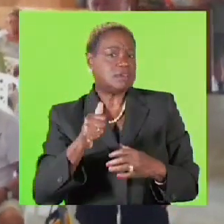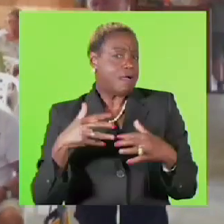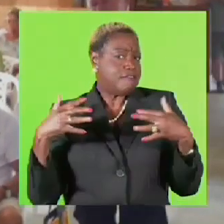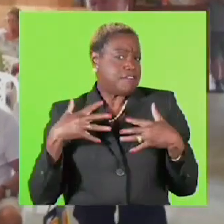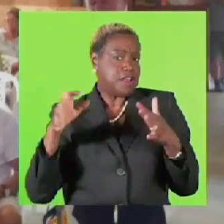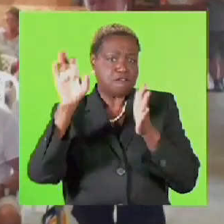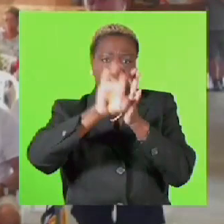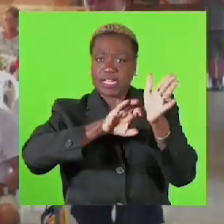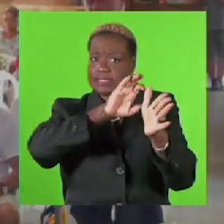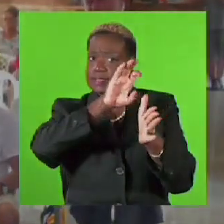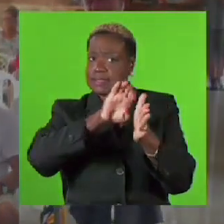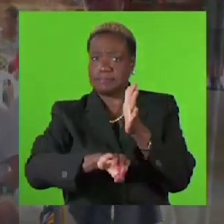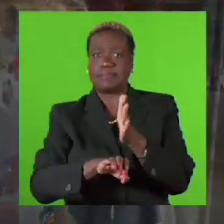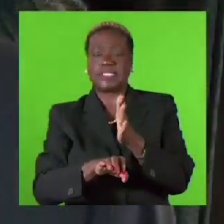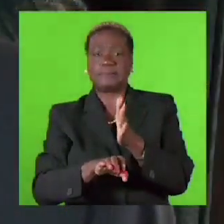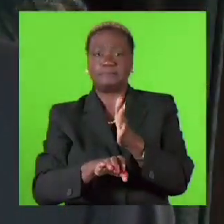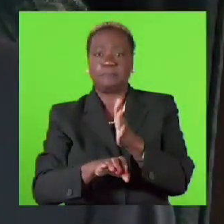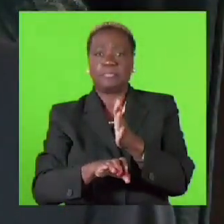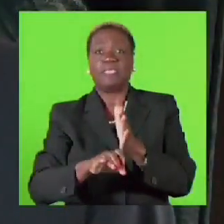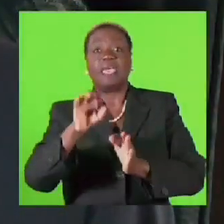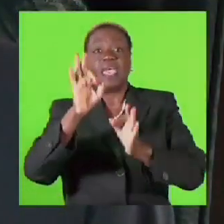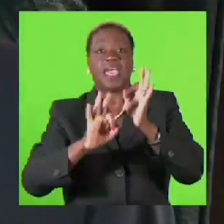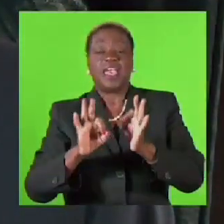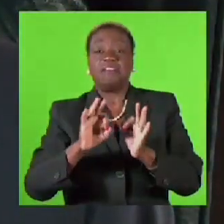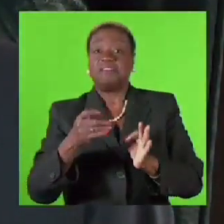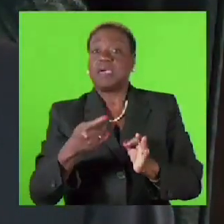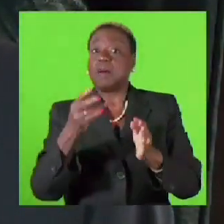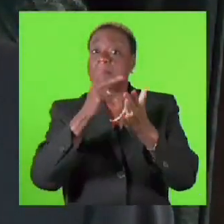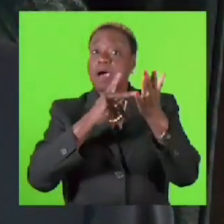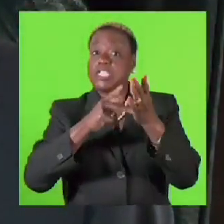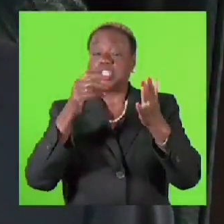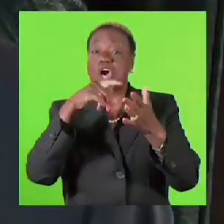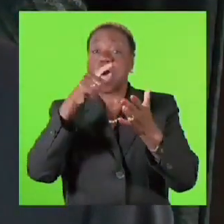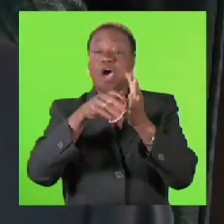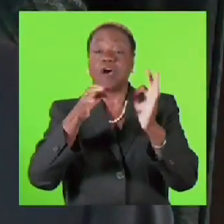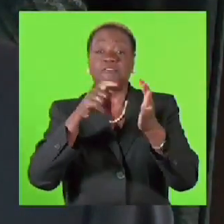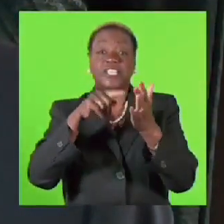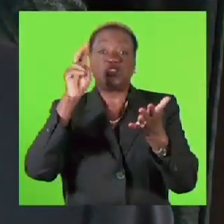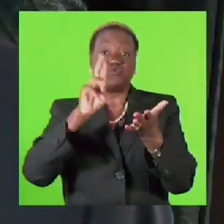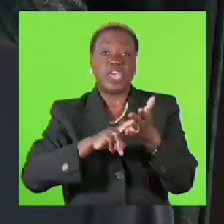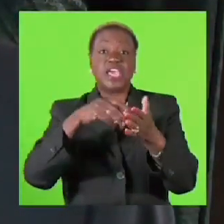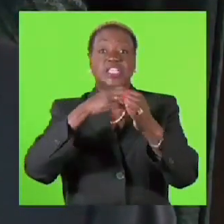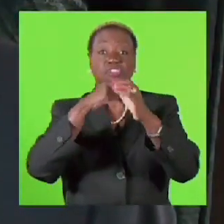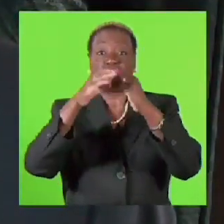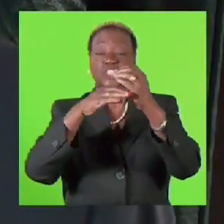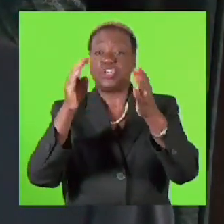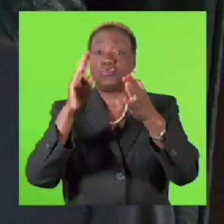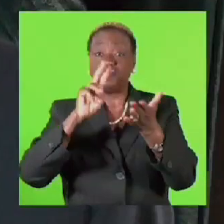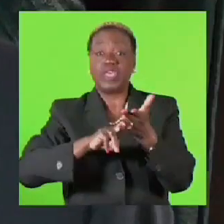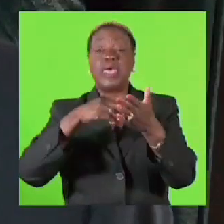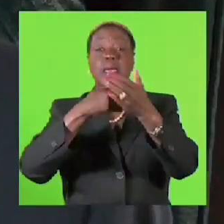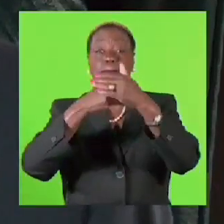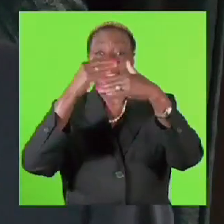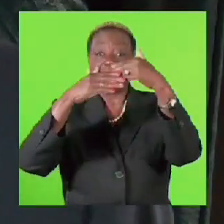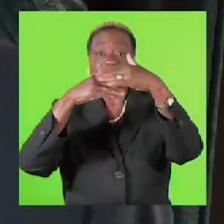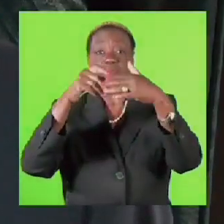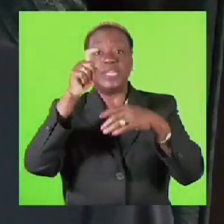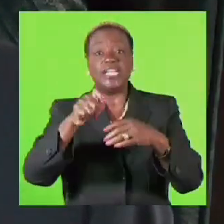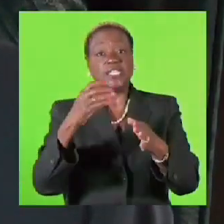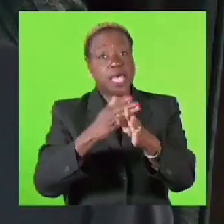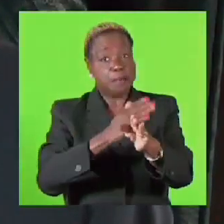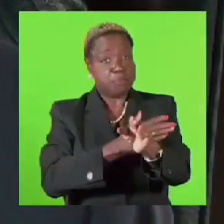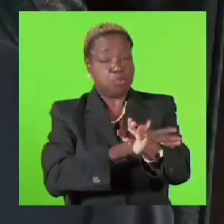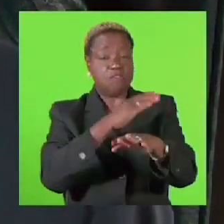there are aspects of this reconstruction and rebuilding that we need to improve on, we will take your suggestions.